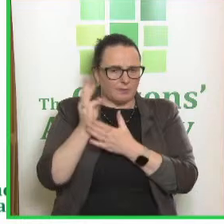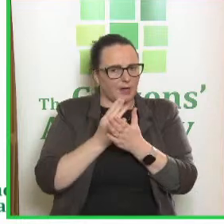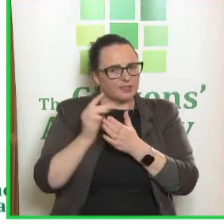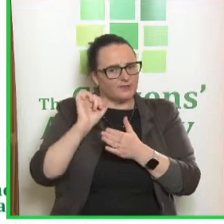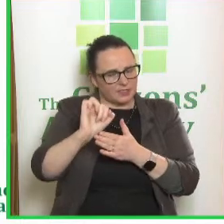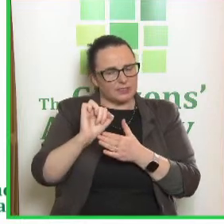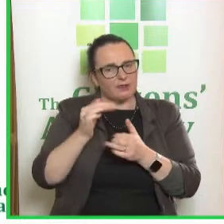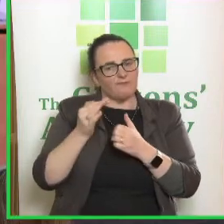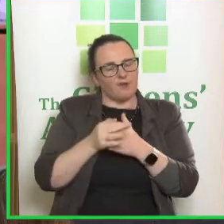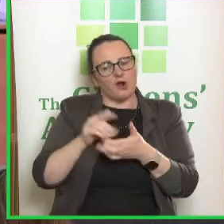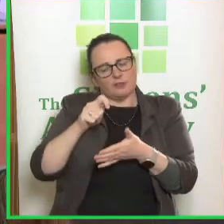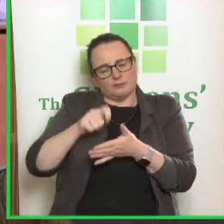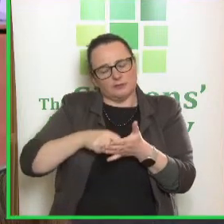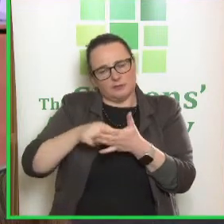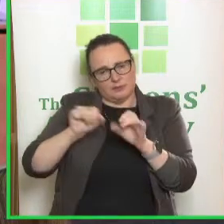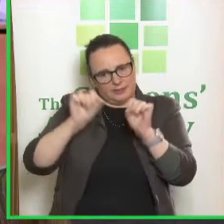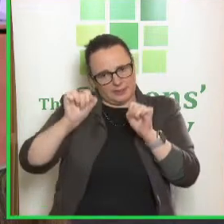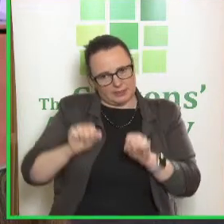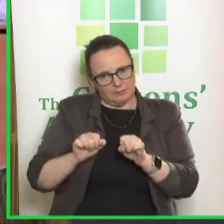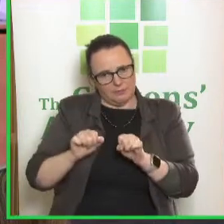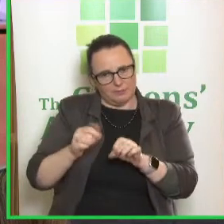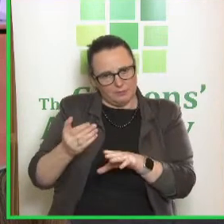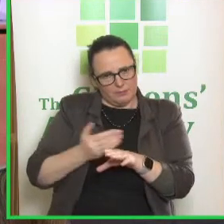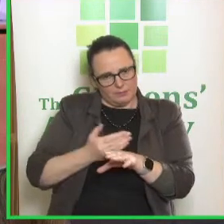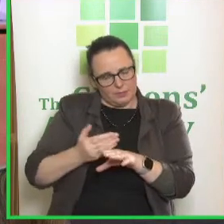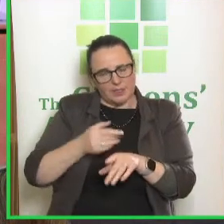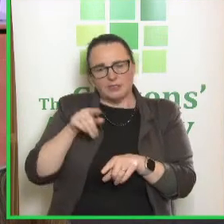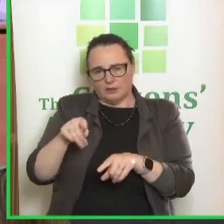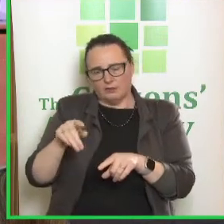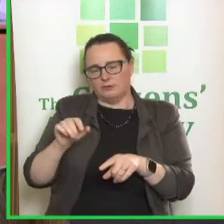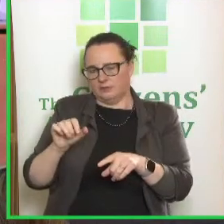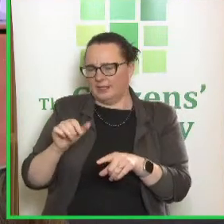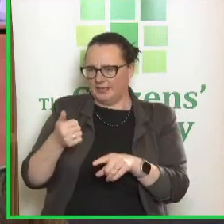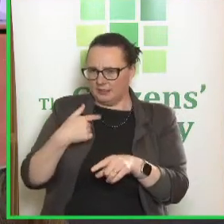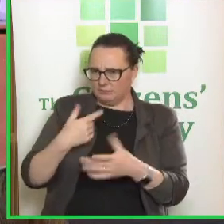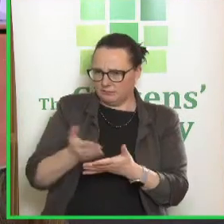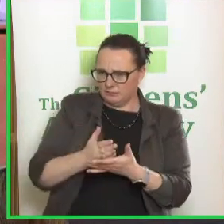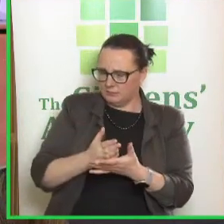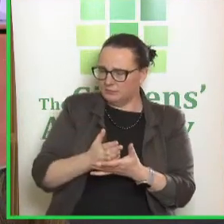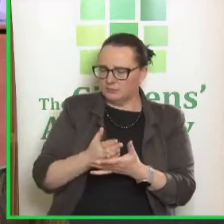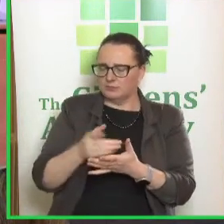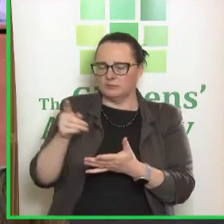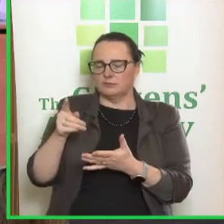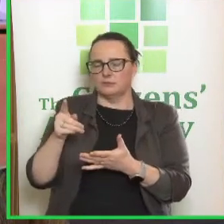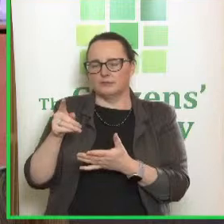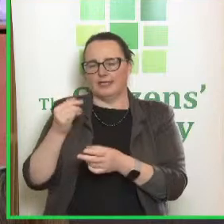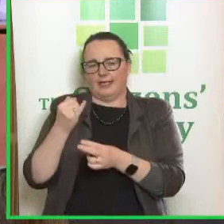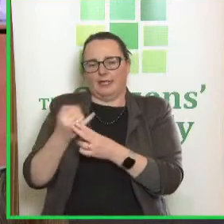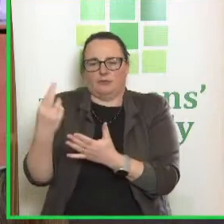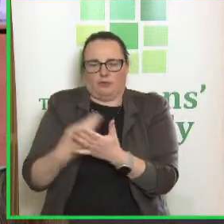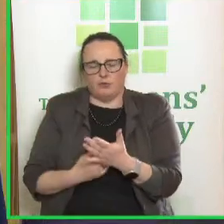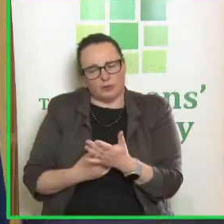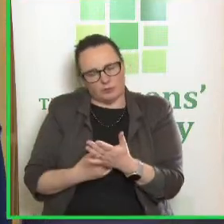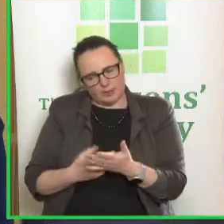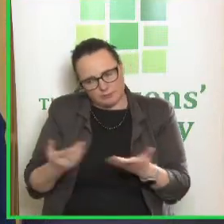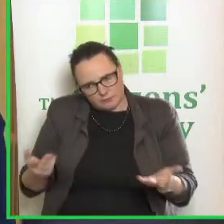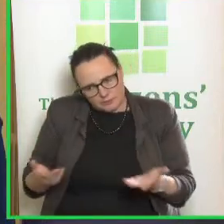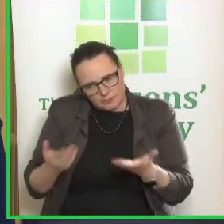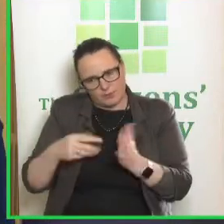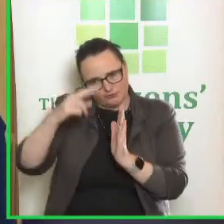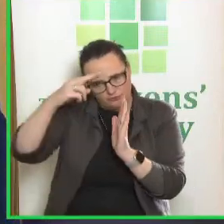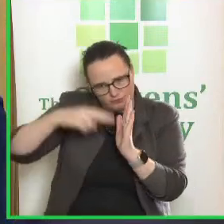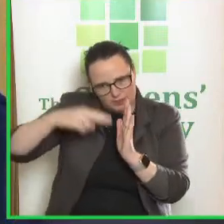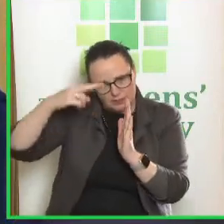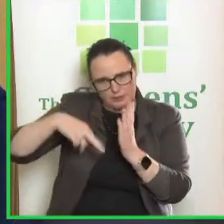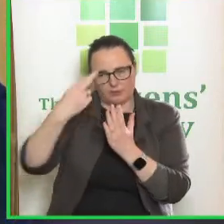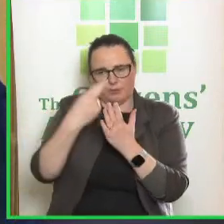for the balloting. So the information, if there's any doubt or confusion, lies within the report, and we'd encourage you to refer to that for each of